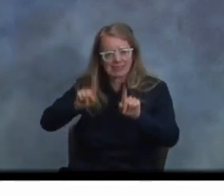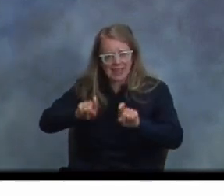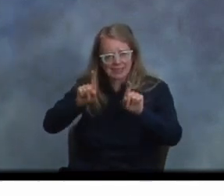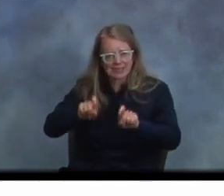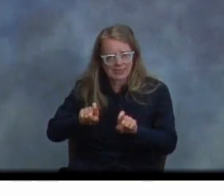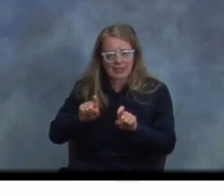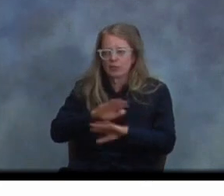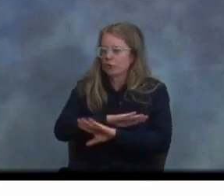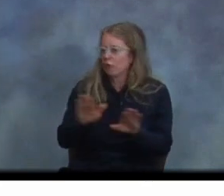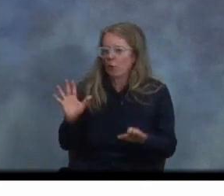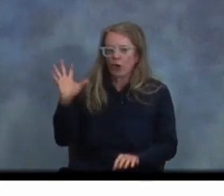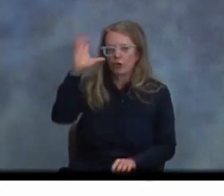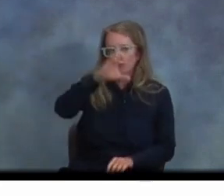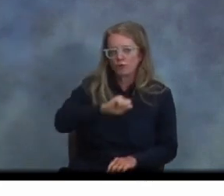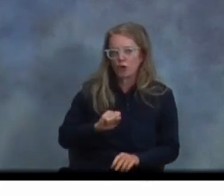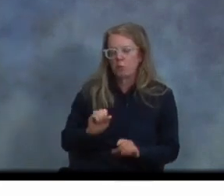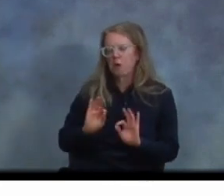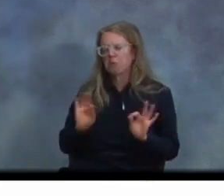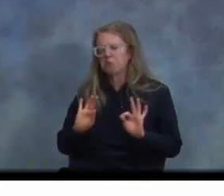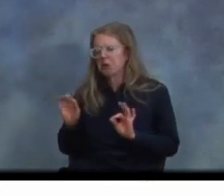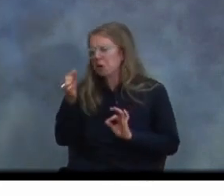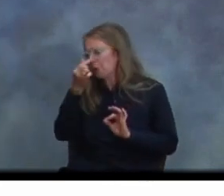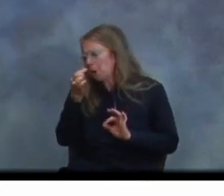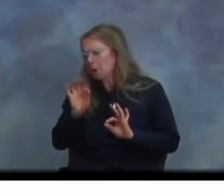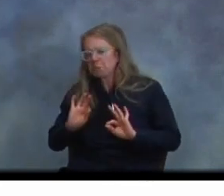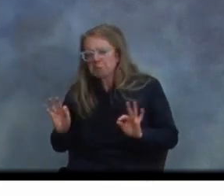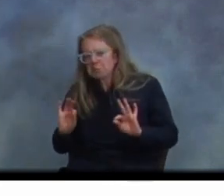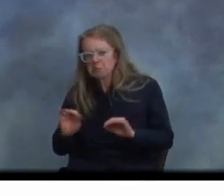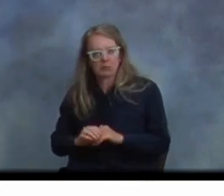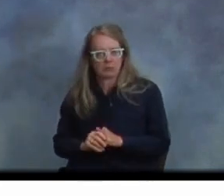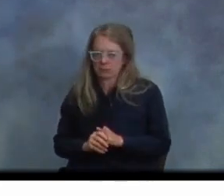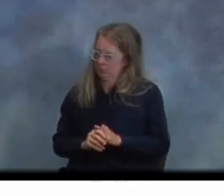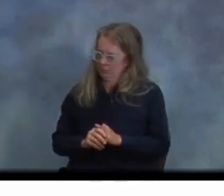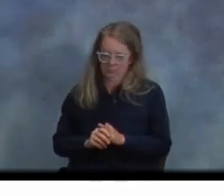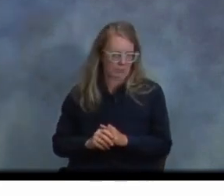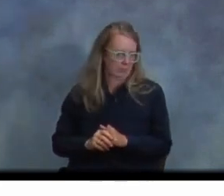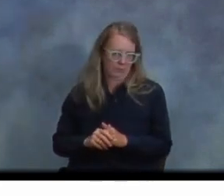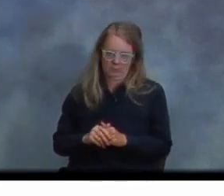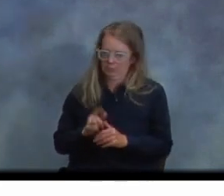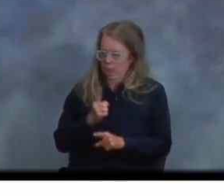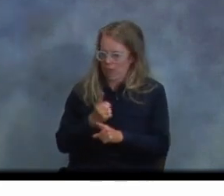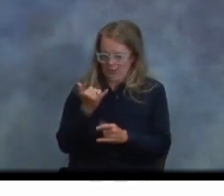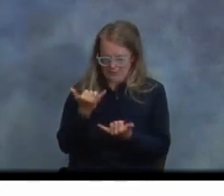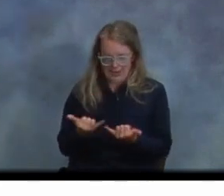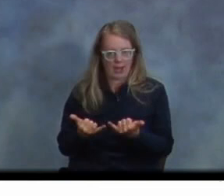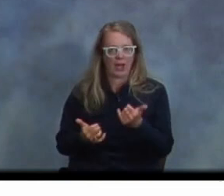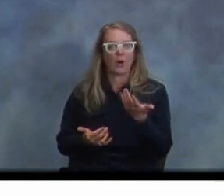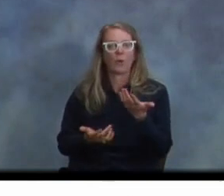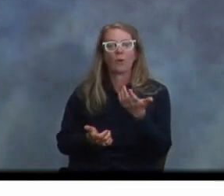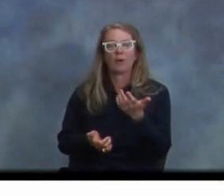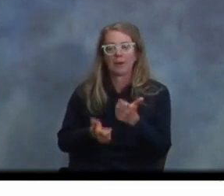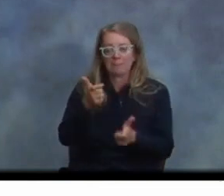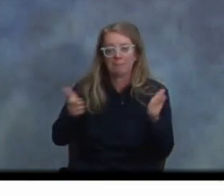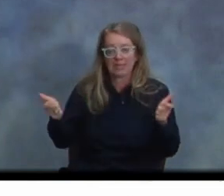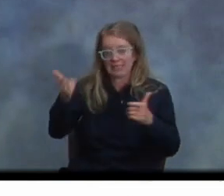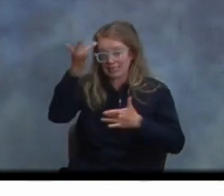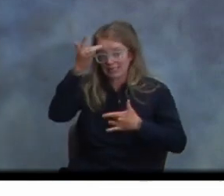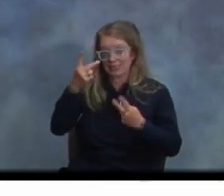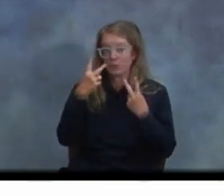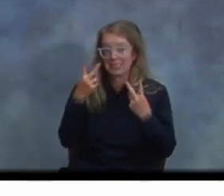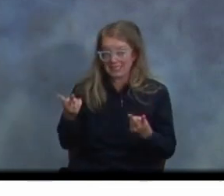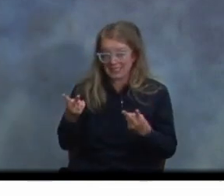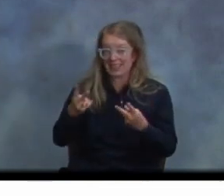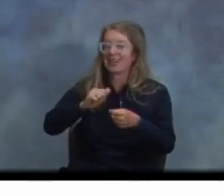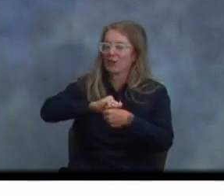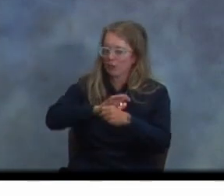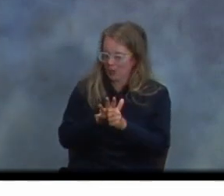an assumption that you have a cold. Right now, the most overwhelming thing that is circulating is the Delta variant, so